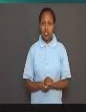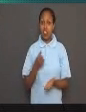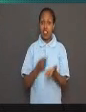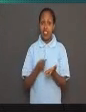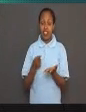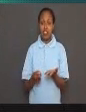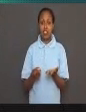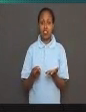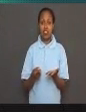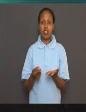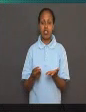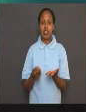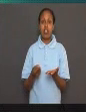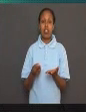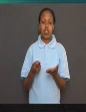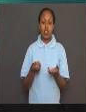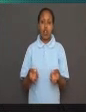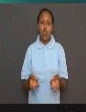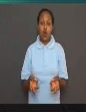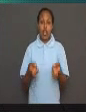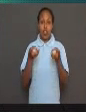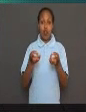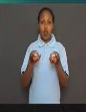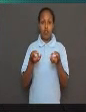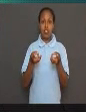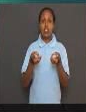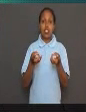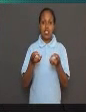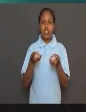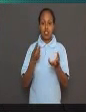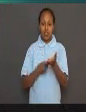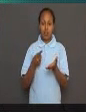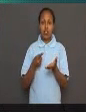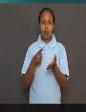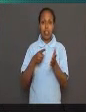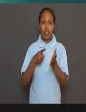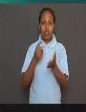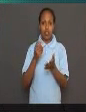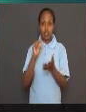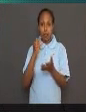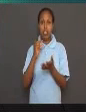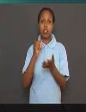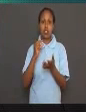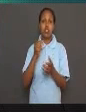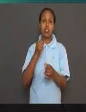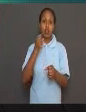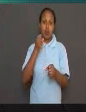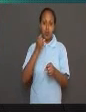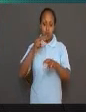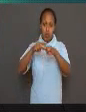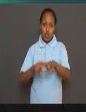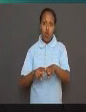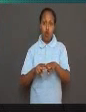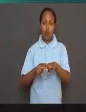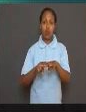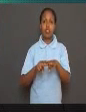This is the weight something would have if it were put